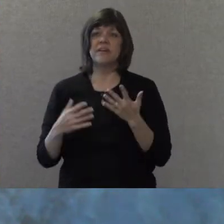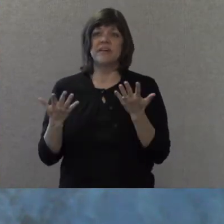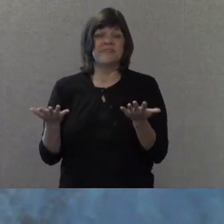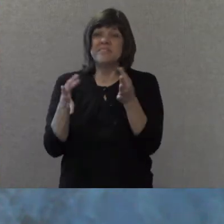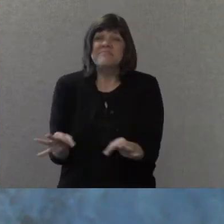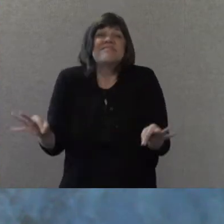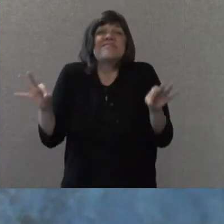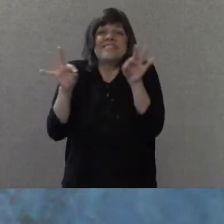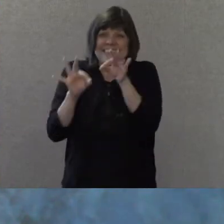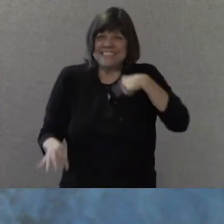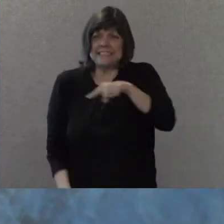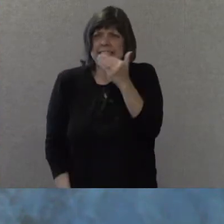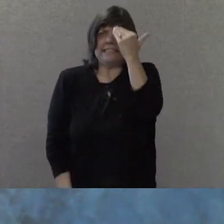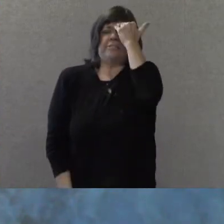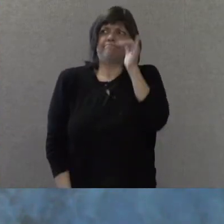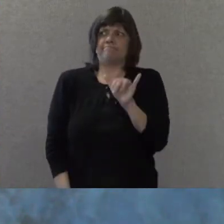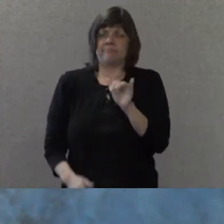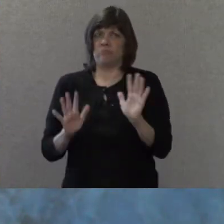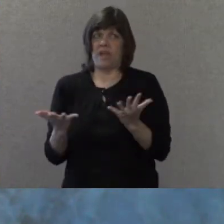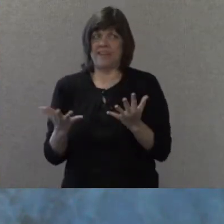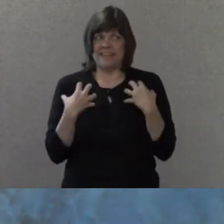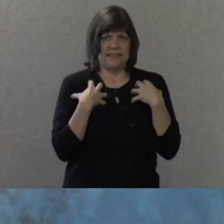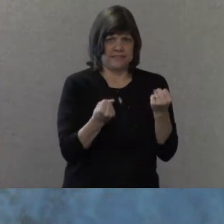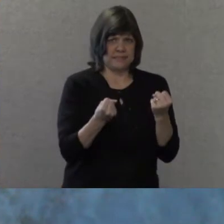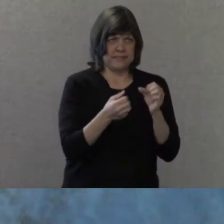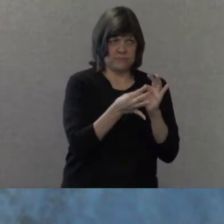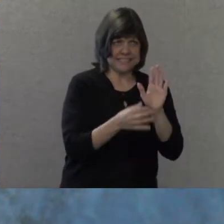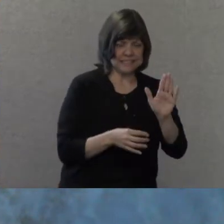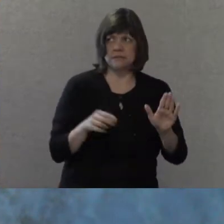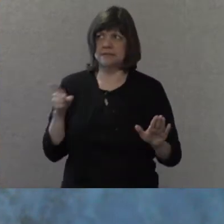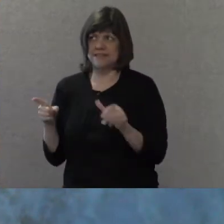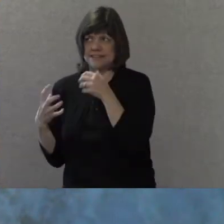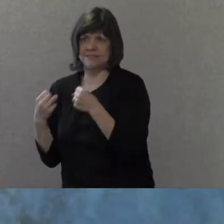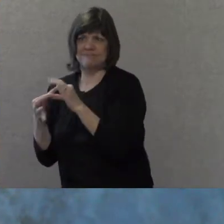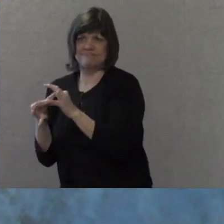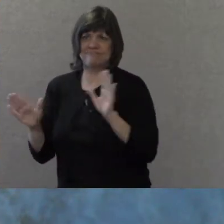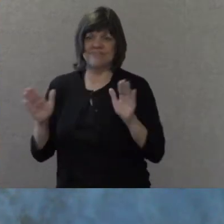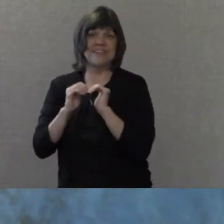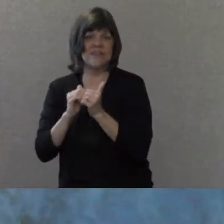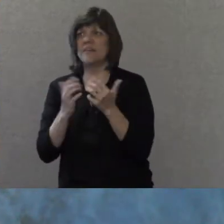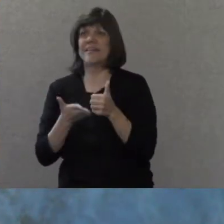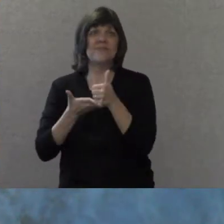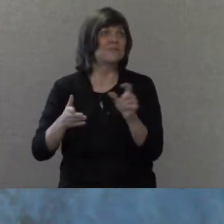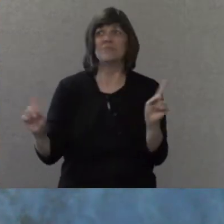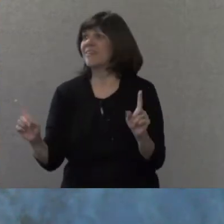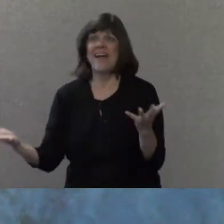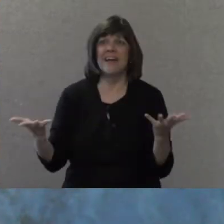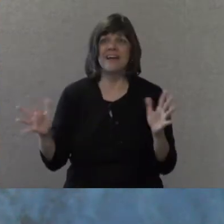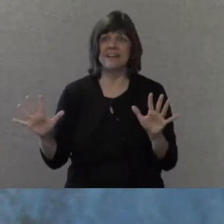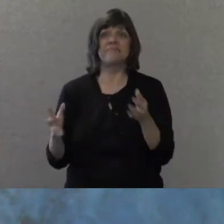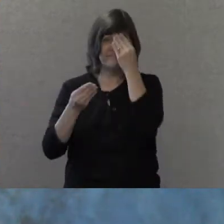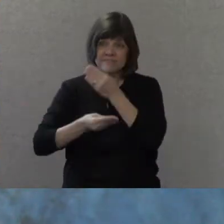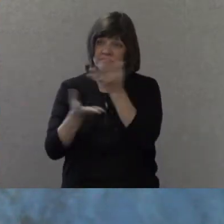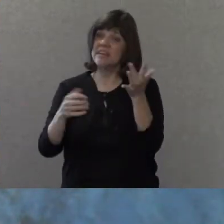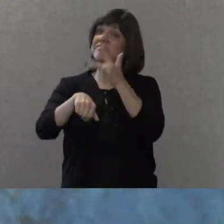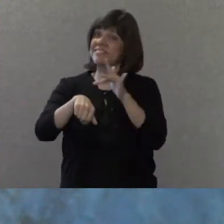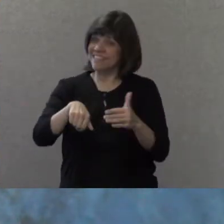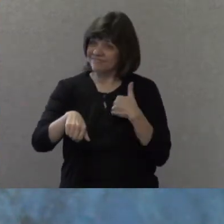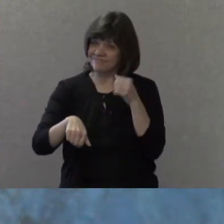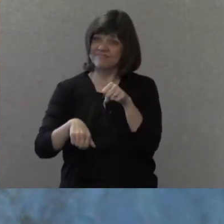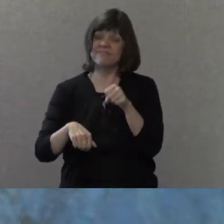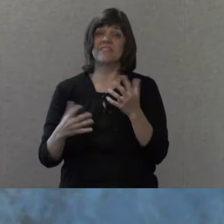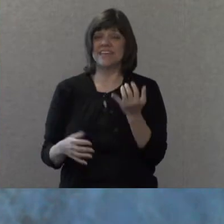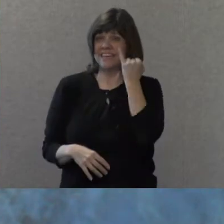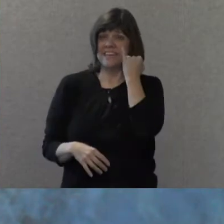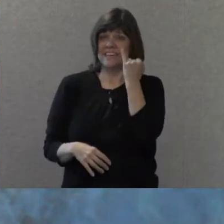is important that we are all aware of the signs of healthy and unhealthy relationships and the resources that are available for us if